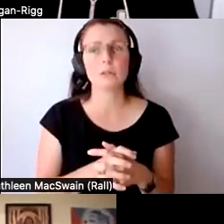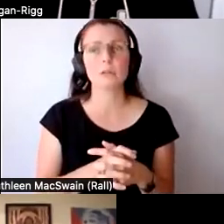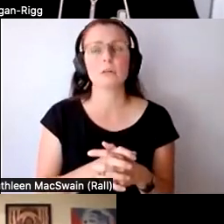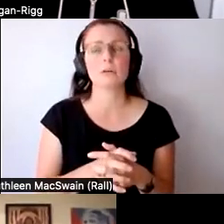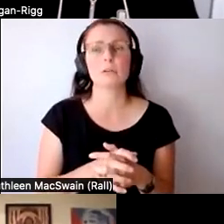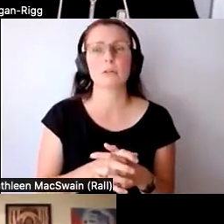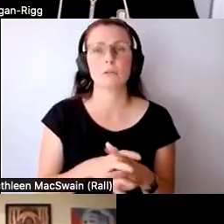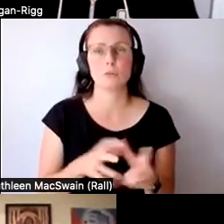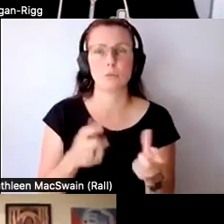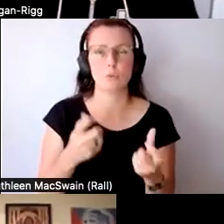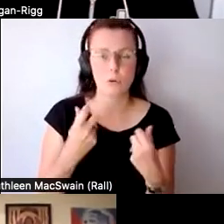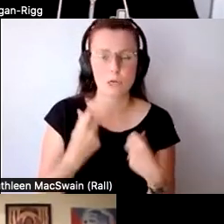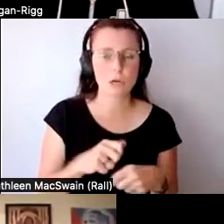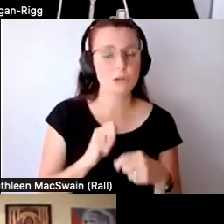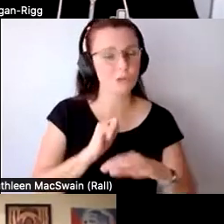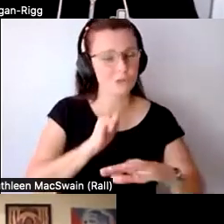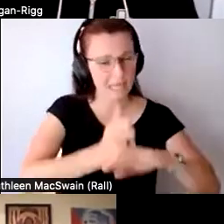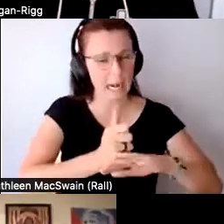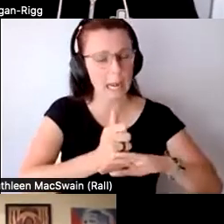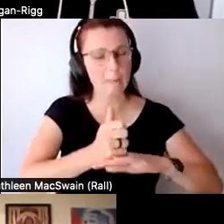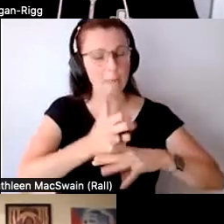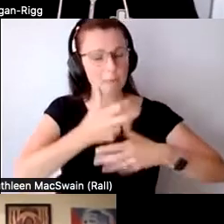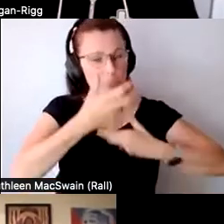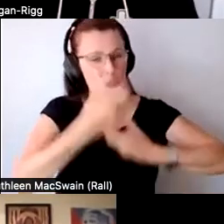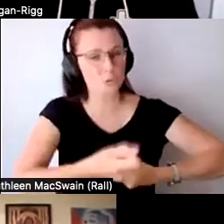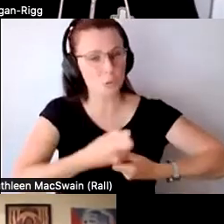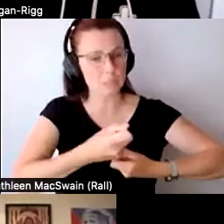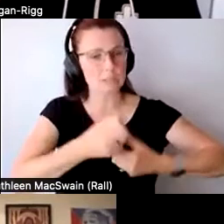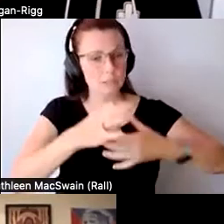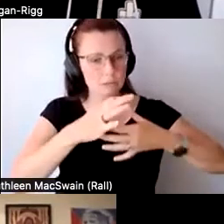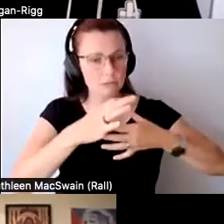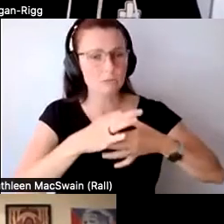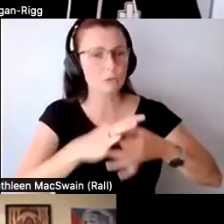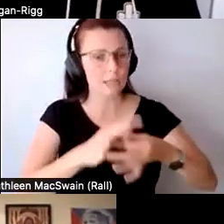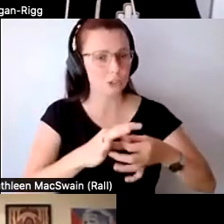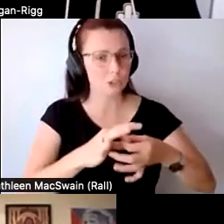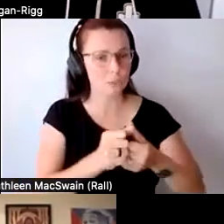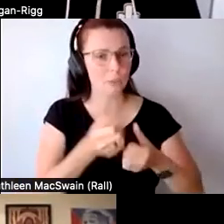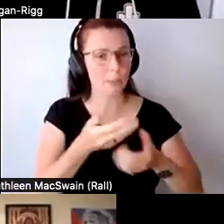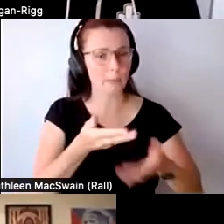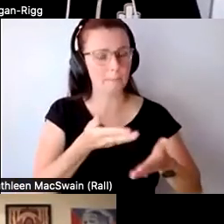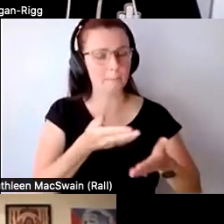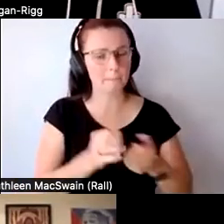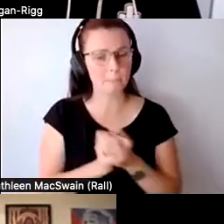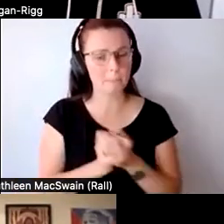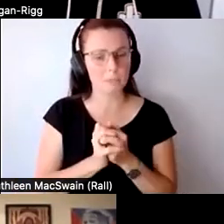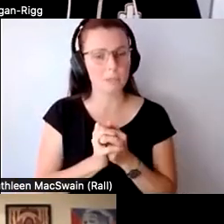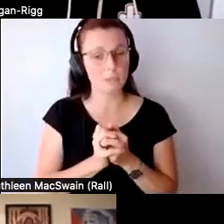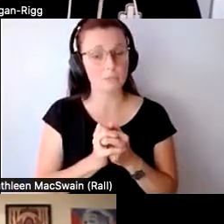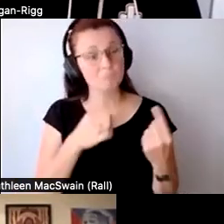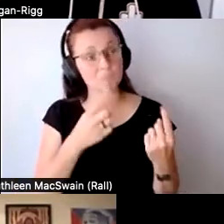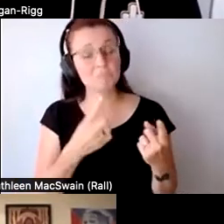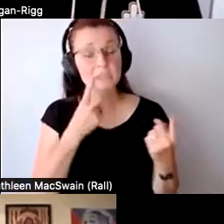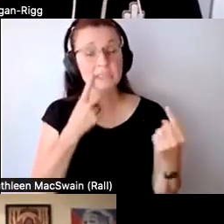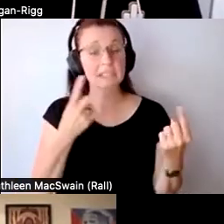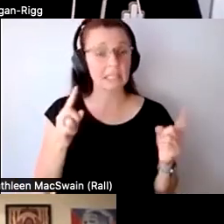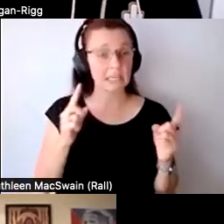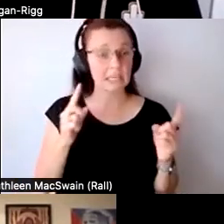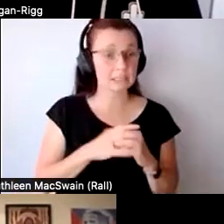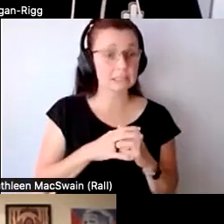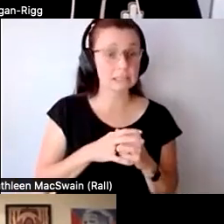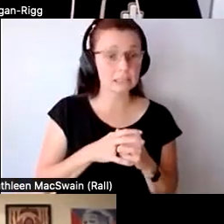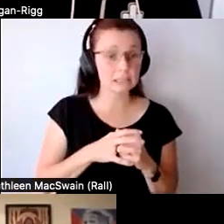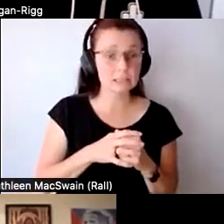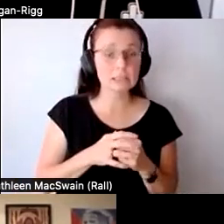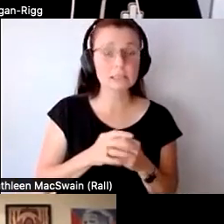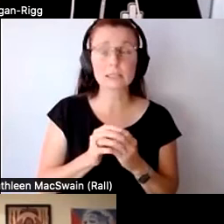relationship with them. We've had some success, a good amount of success actually. So we're just hoping